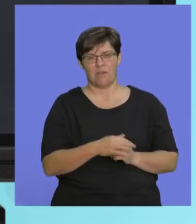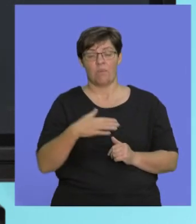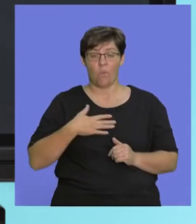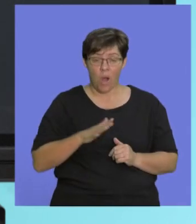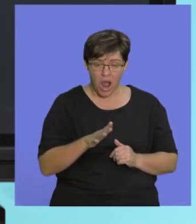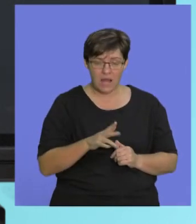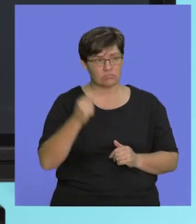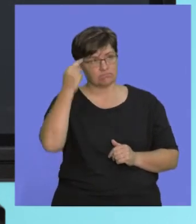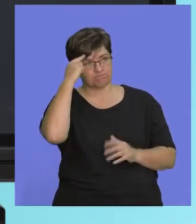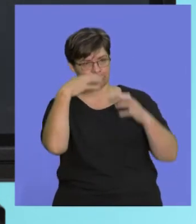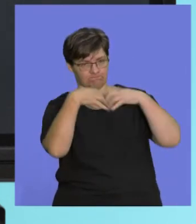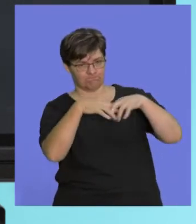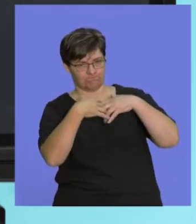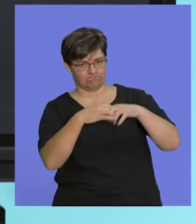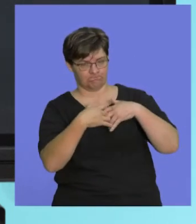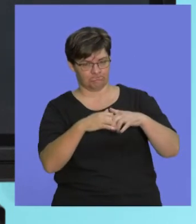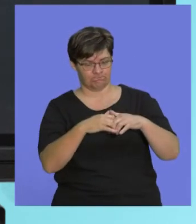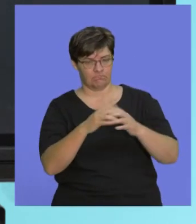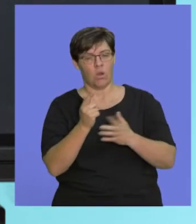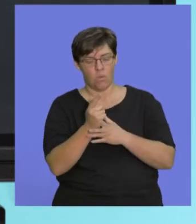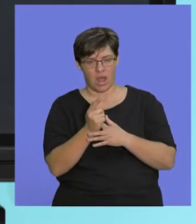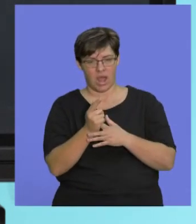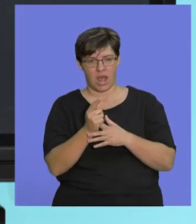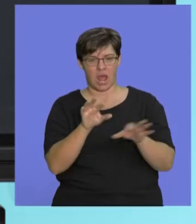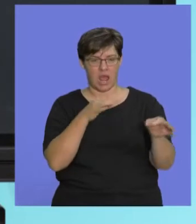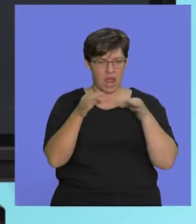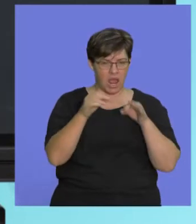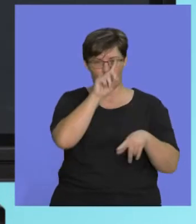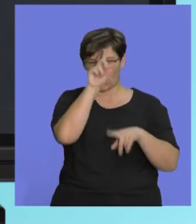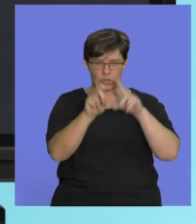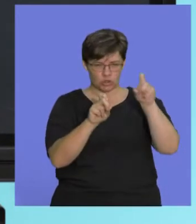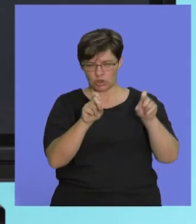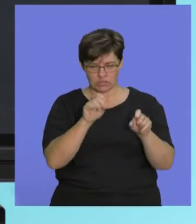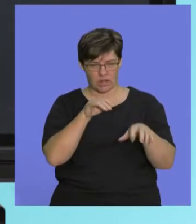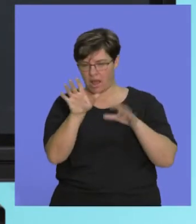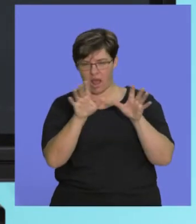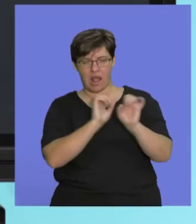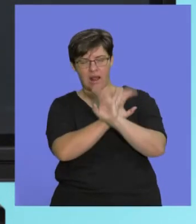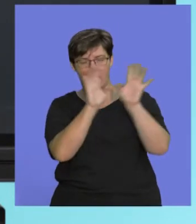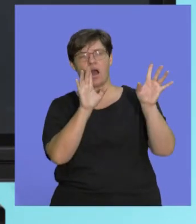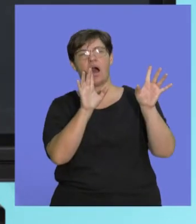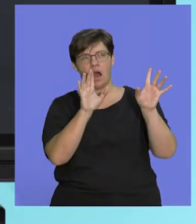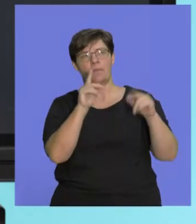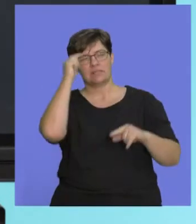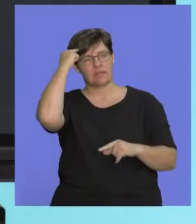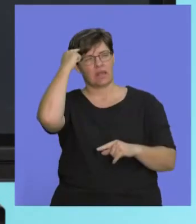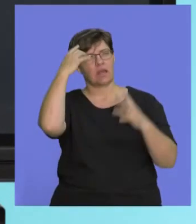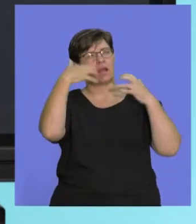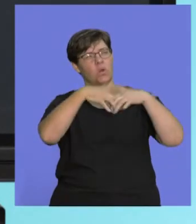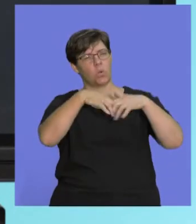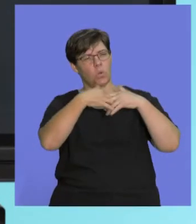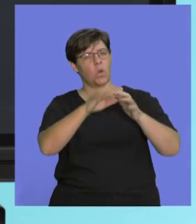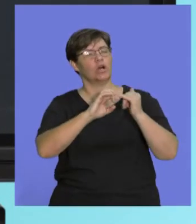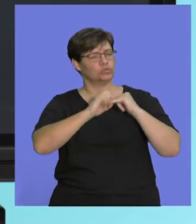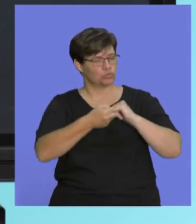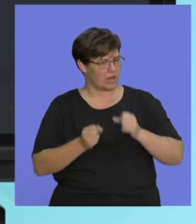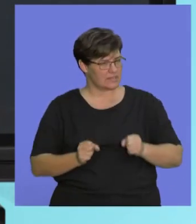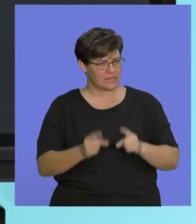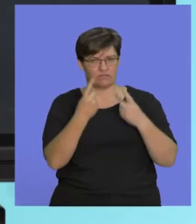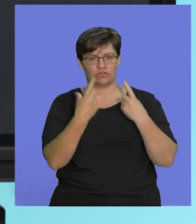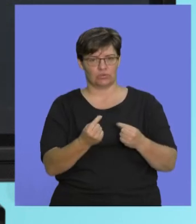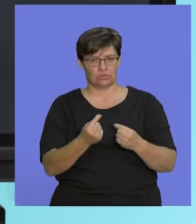to be thinking about, because now I've scaffolded the question for you. I want you to think deeply about it and try to do it. In our